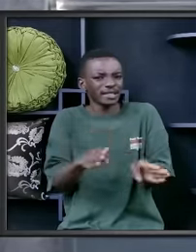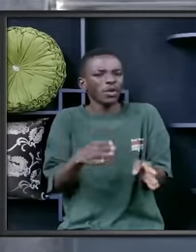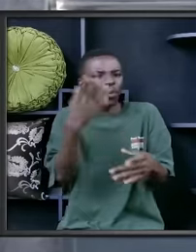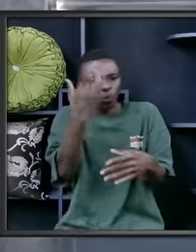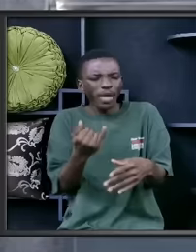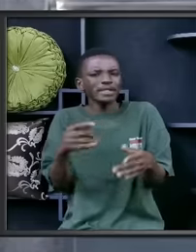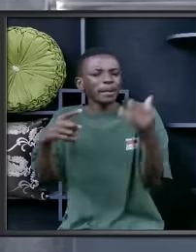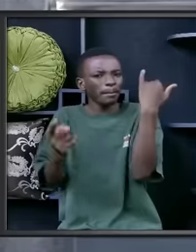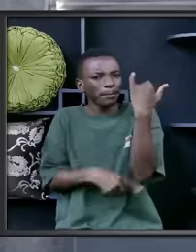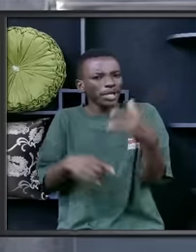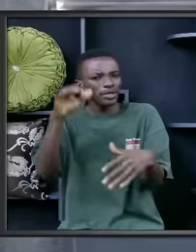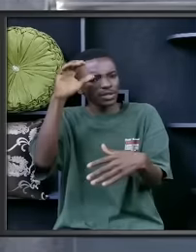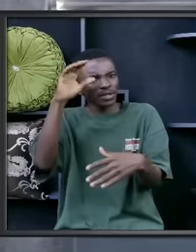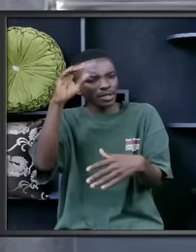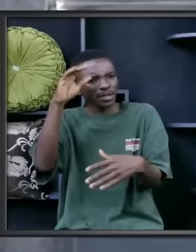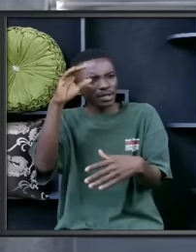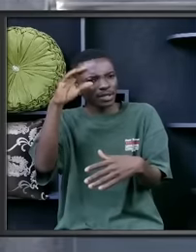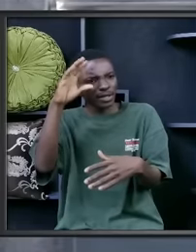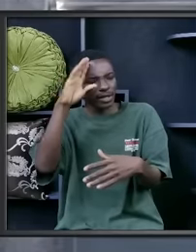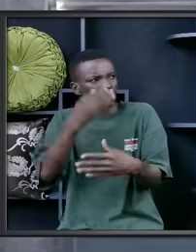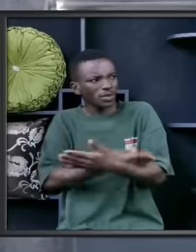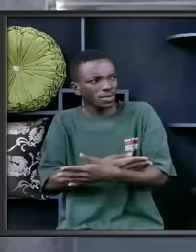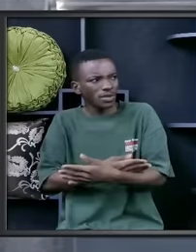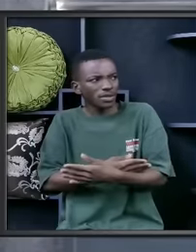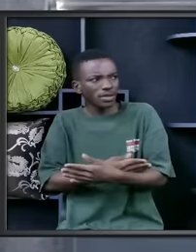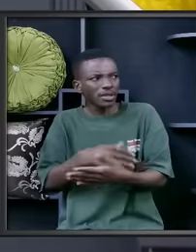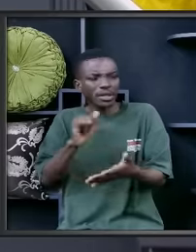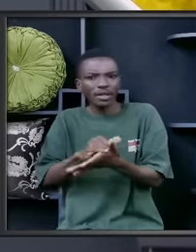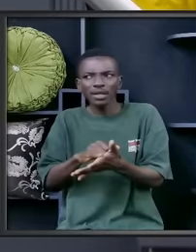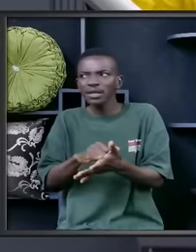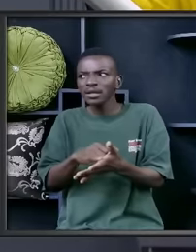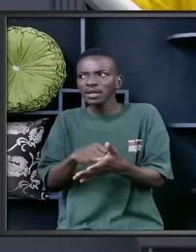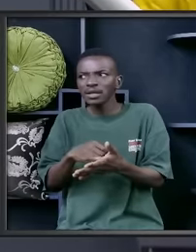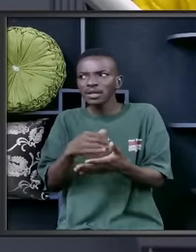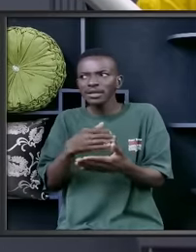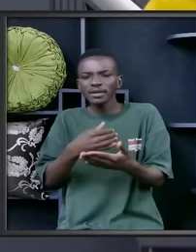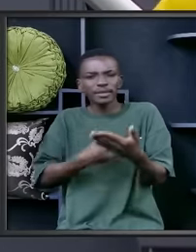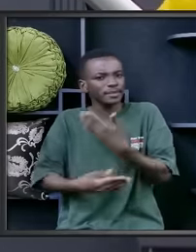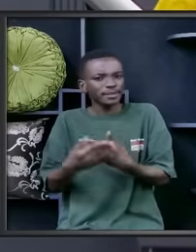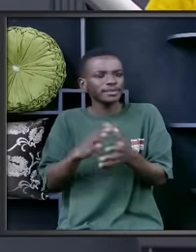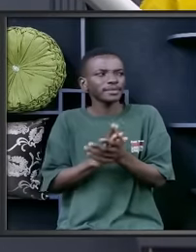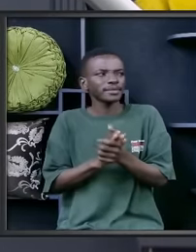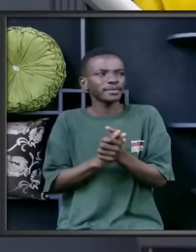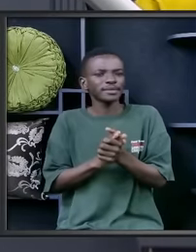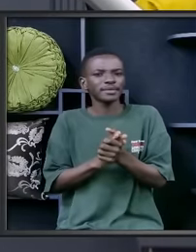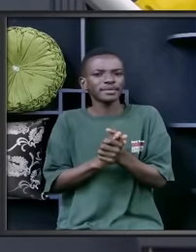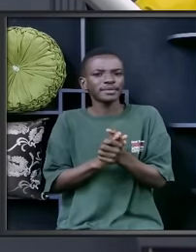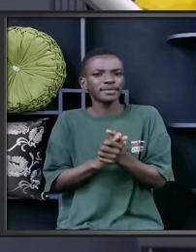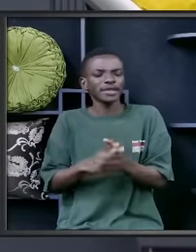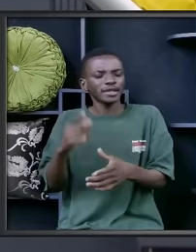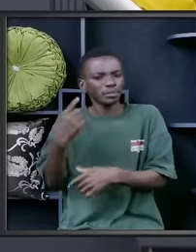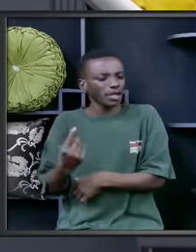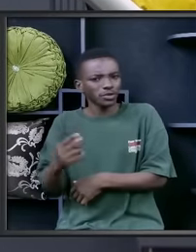I beat his son? I said, son, no, what you carry for your belly button? For my belly. This particular